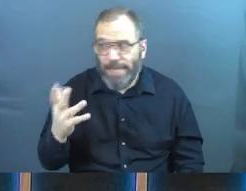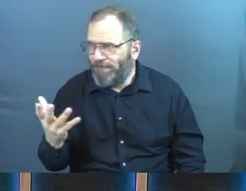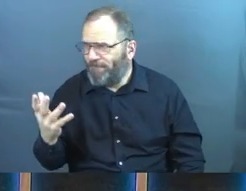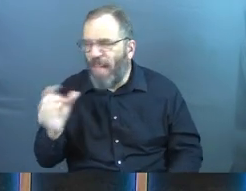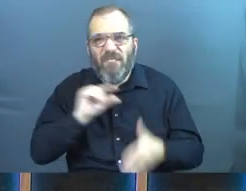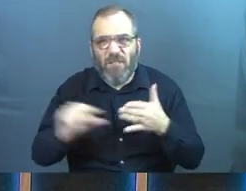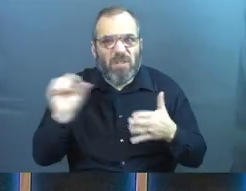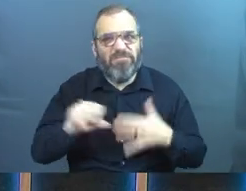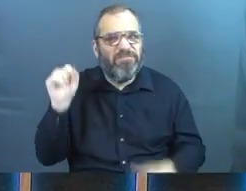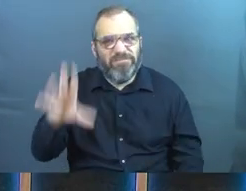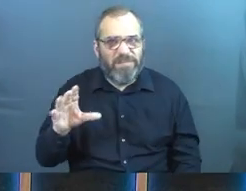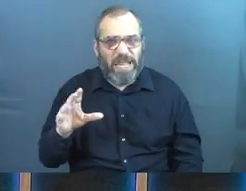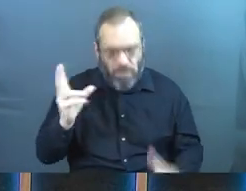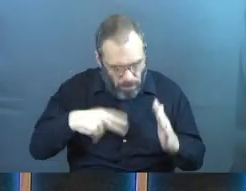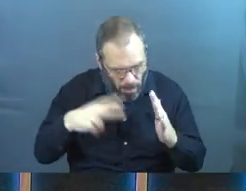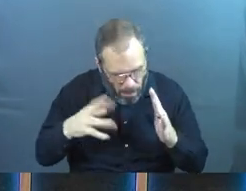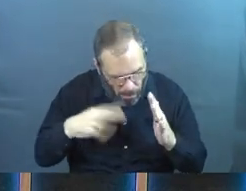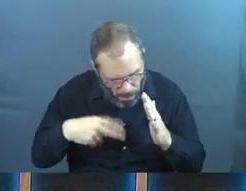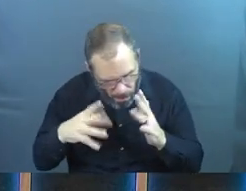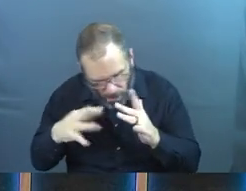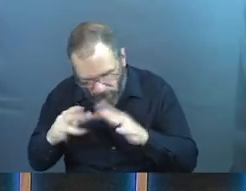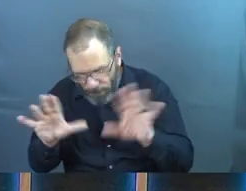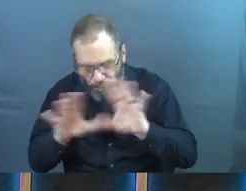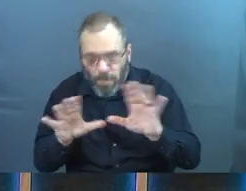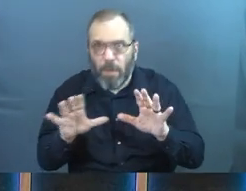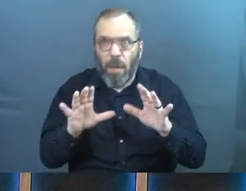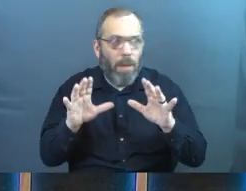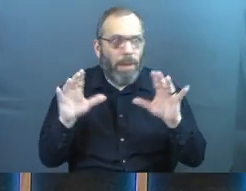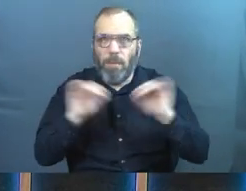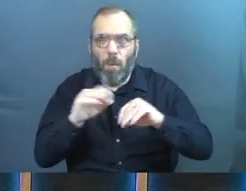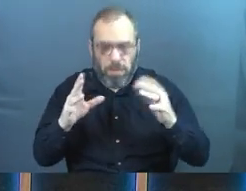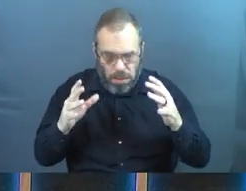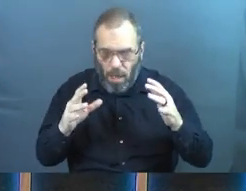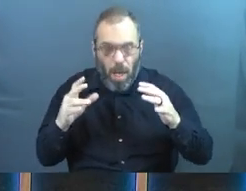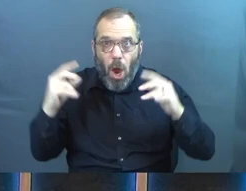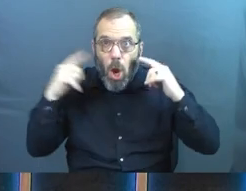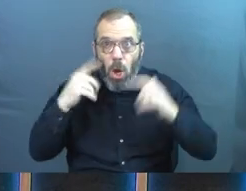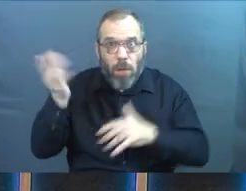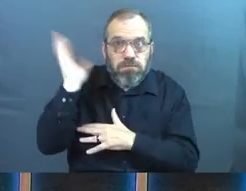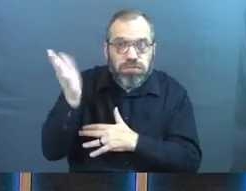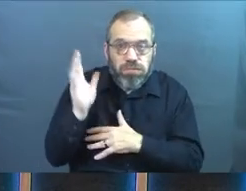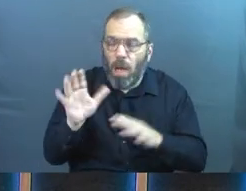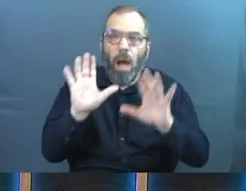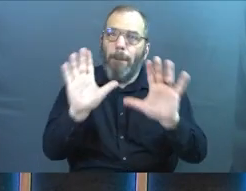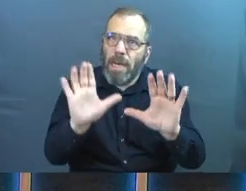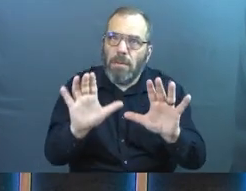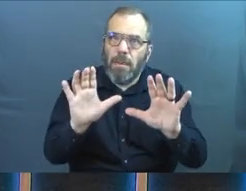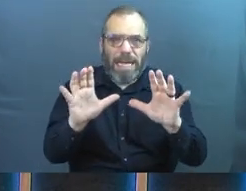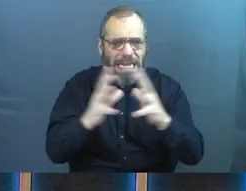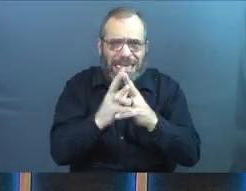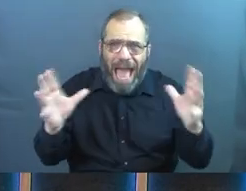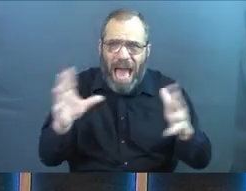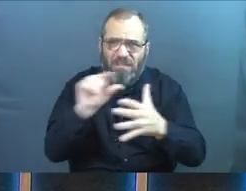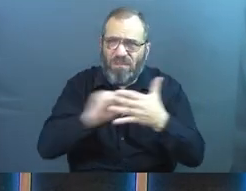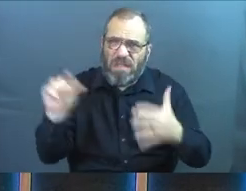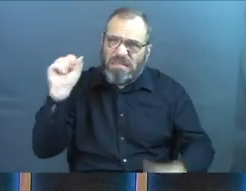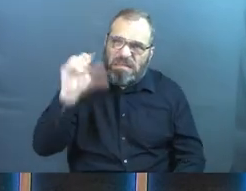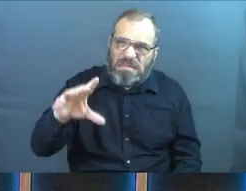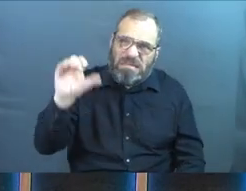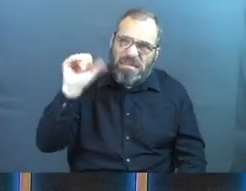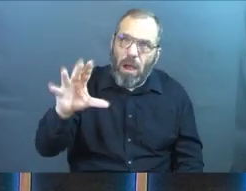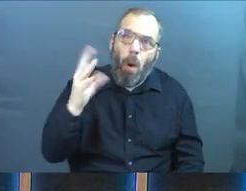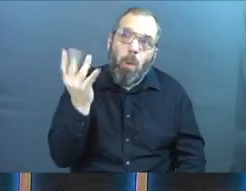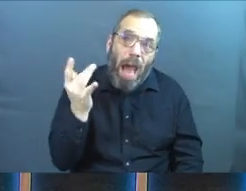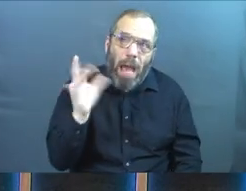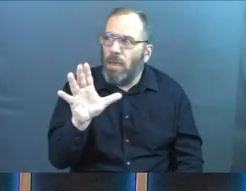maybe more verses than you've ever looked at before. Maybe more than you've ever heard in a sermon before, but it's a whole lot of verses. And it's